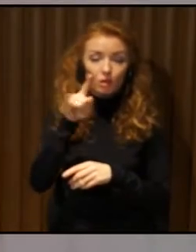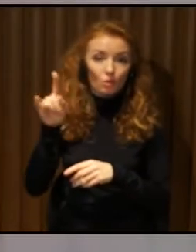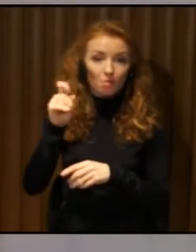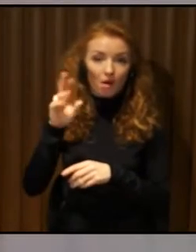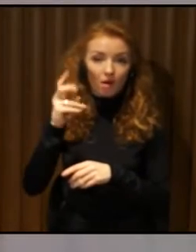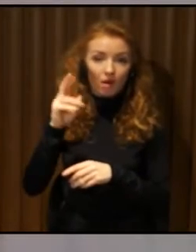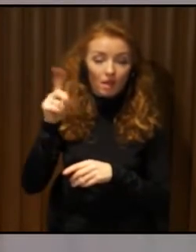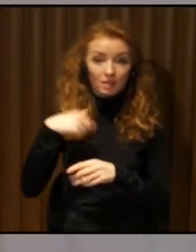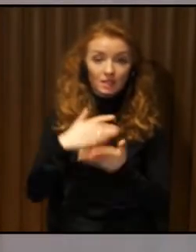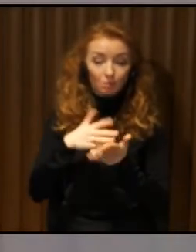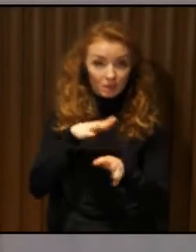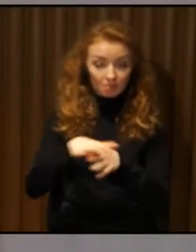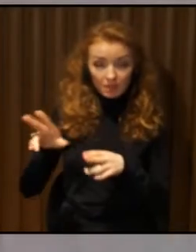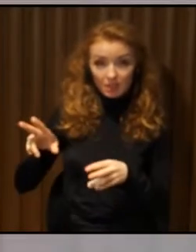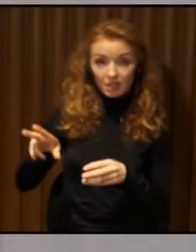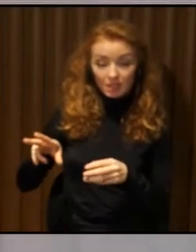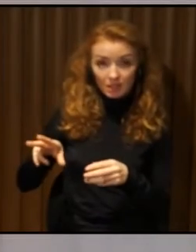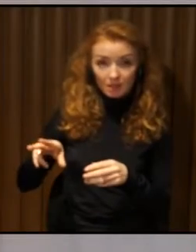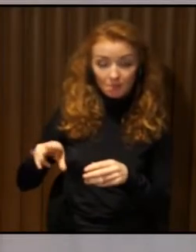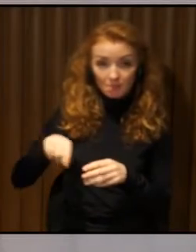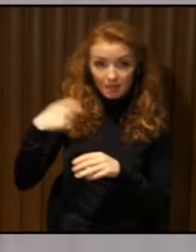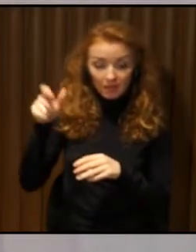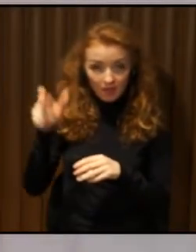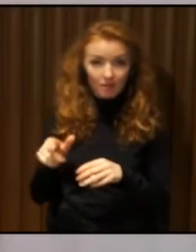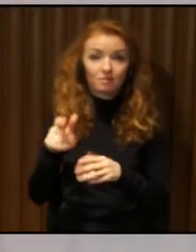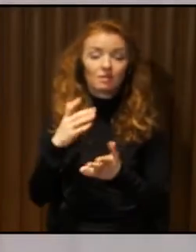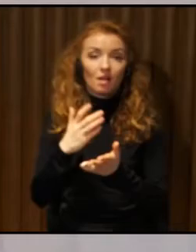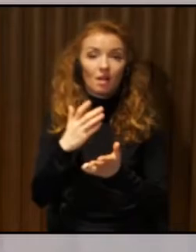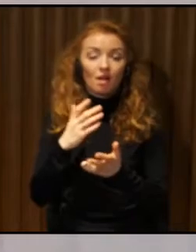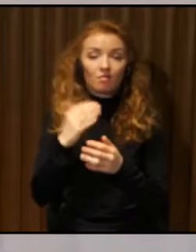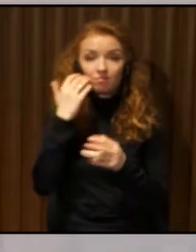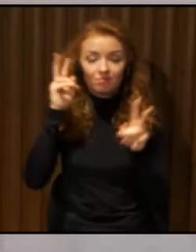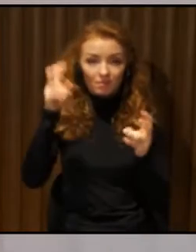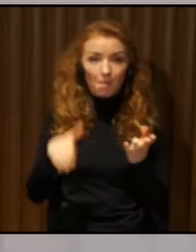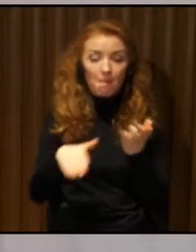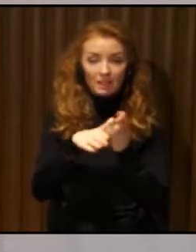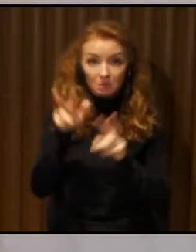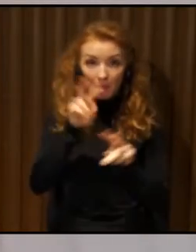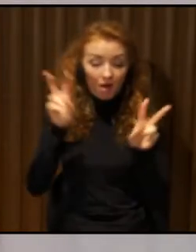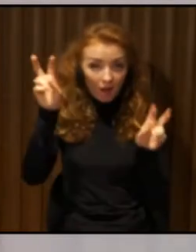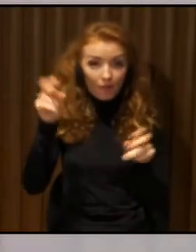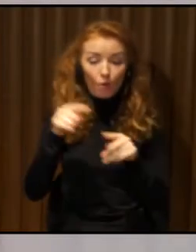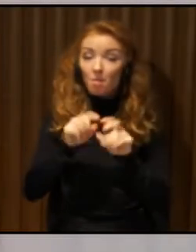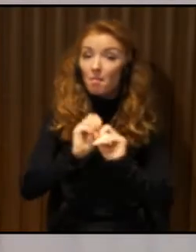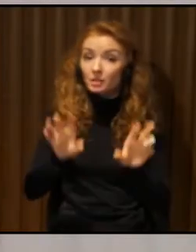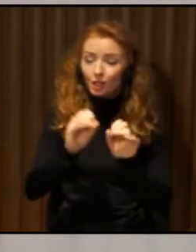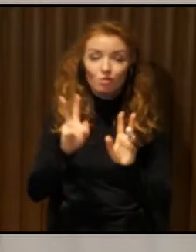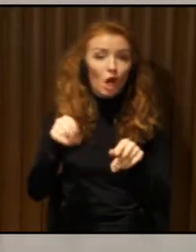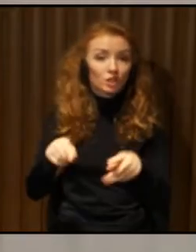more about how we've used technology really to help with one of the core problems in the Canadian system, which is system